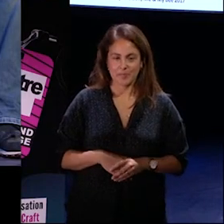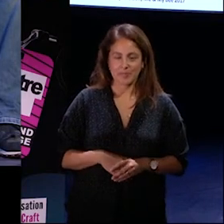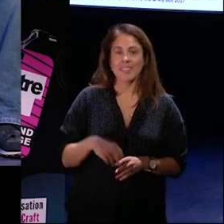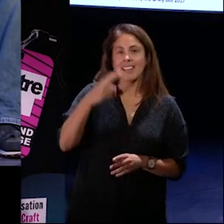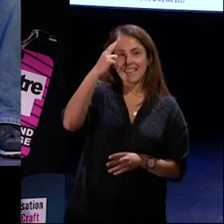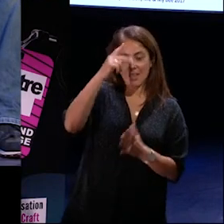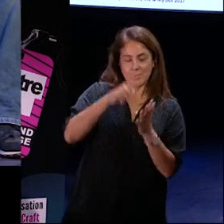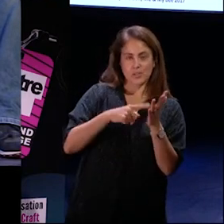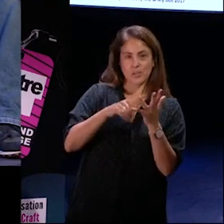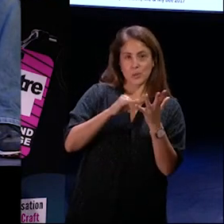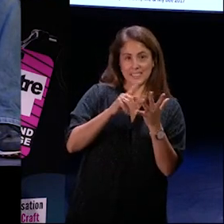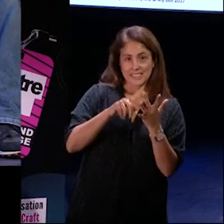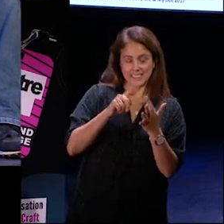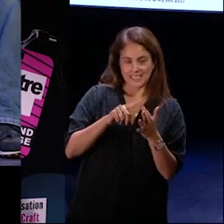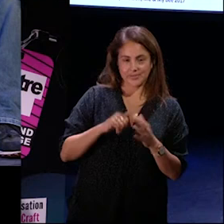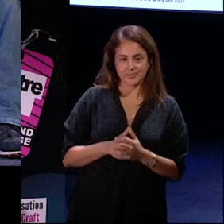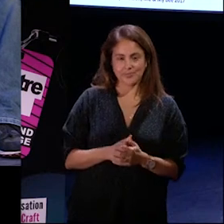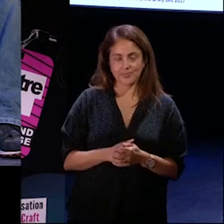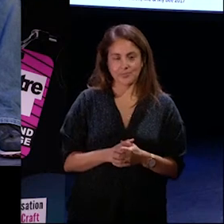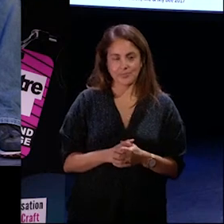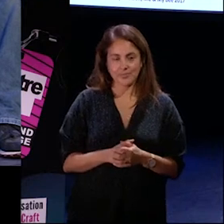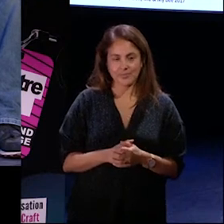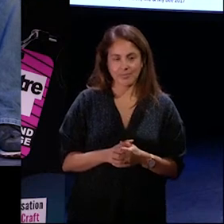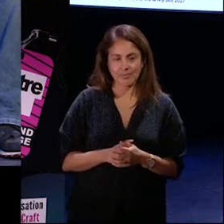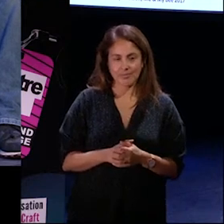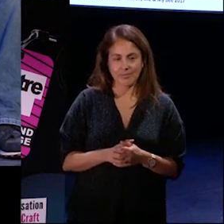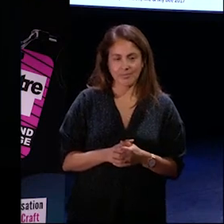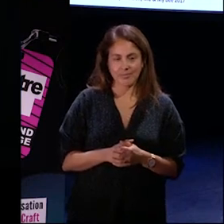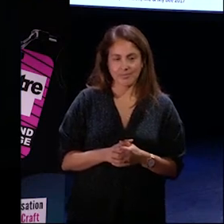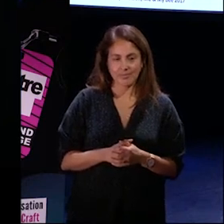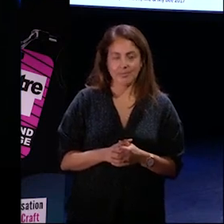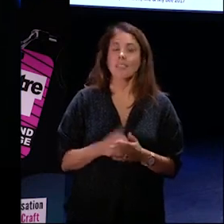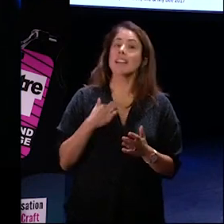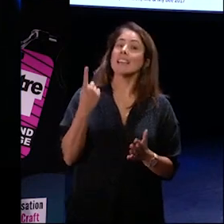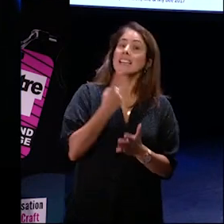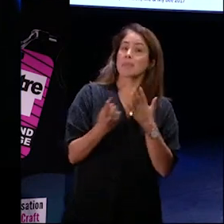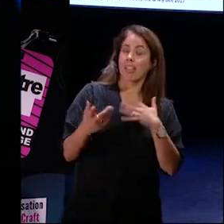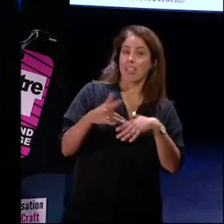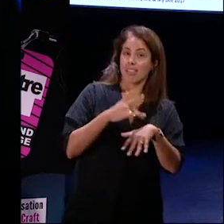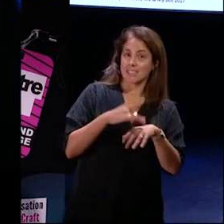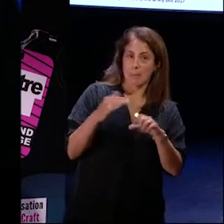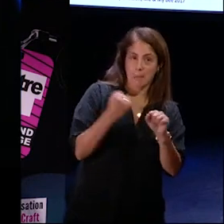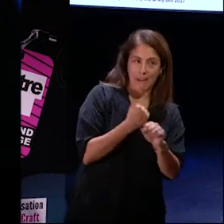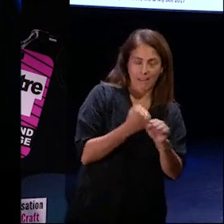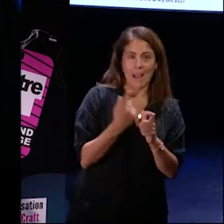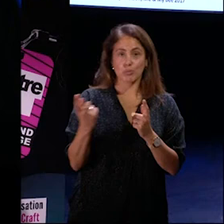My name's Josie, and I am a independent theatre maker and